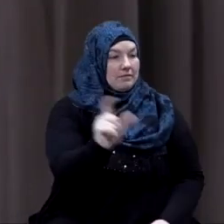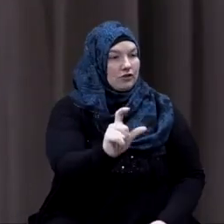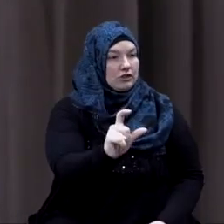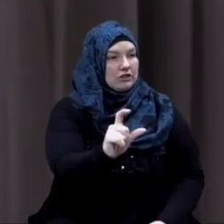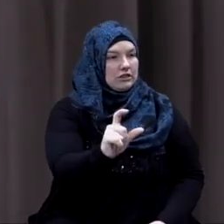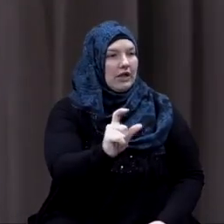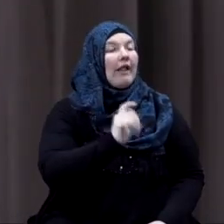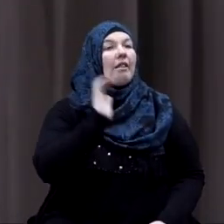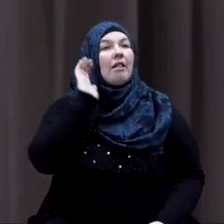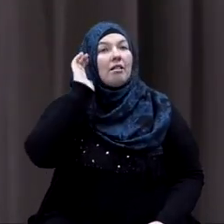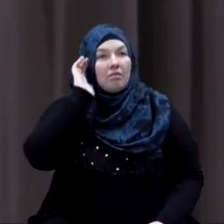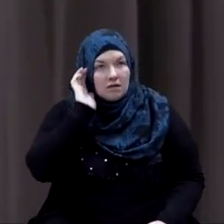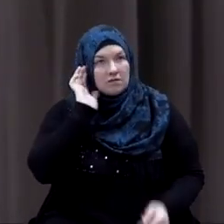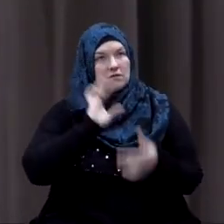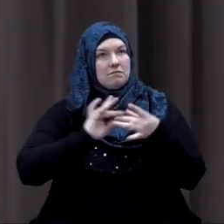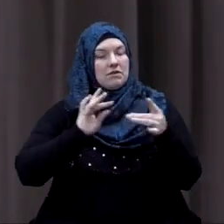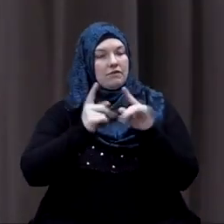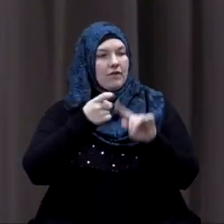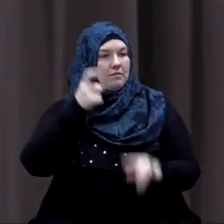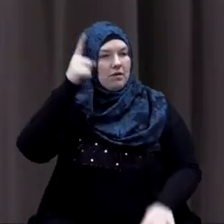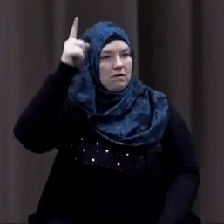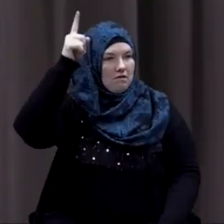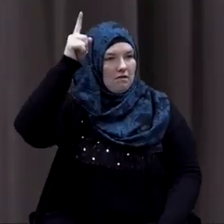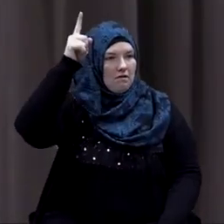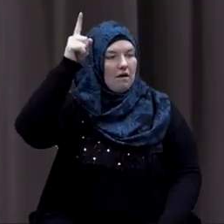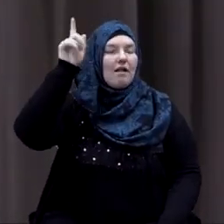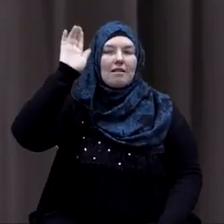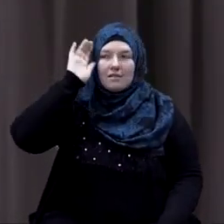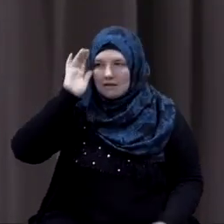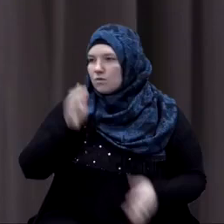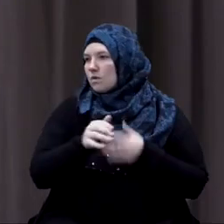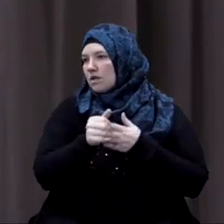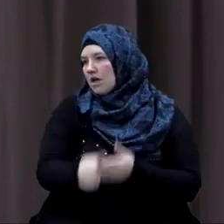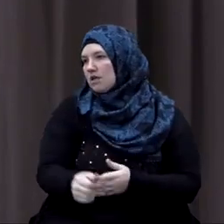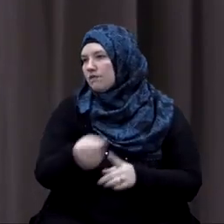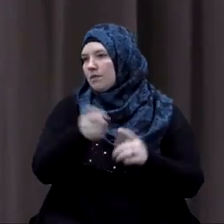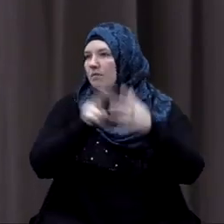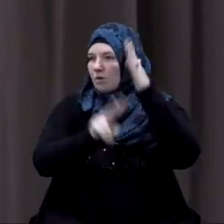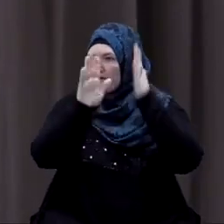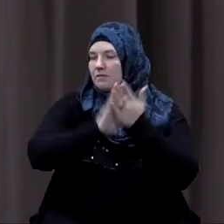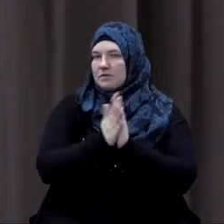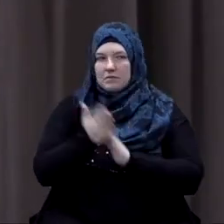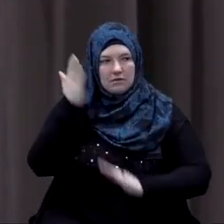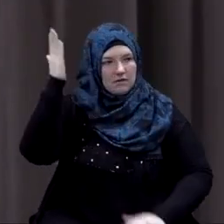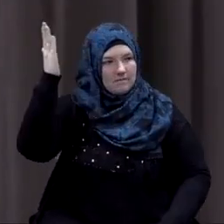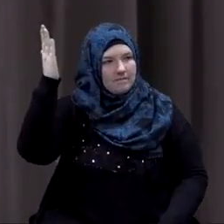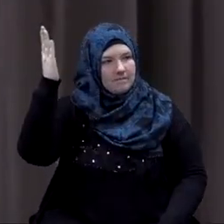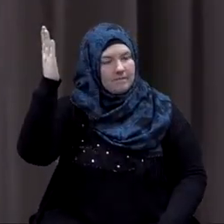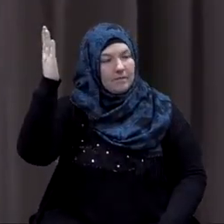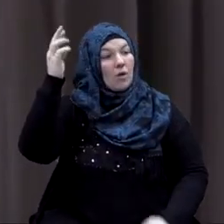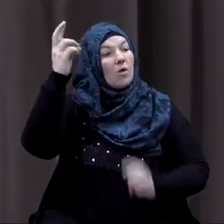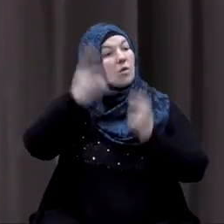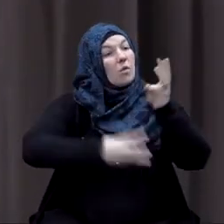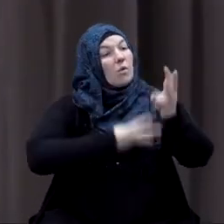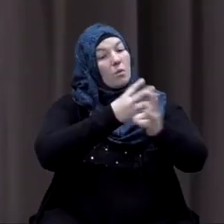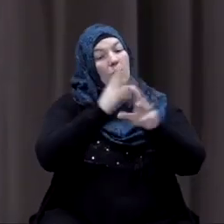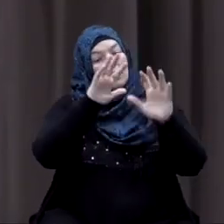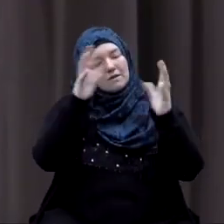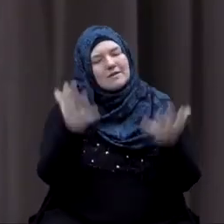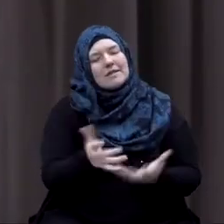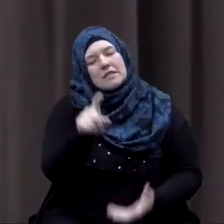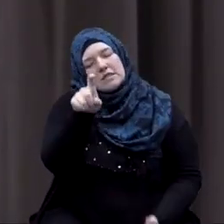and listen to the words of Allah subhanahu wa ta'ala and the guidance of the Prophet sallallahu alaihi wasallam. The world needs